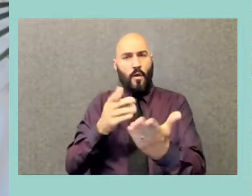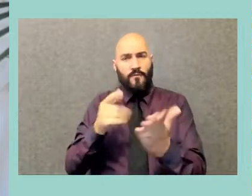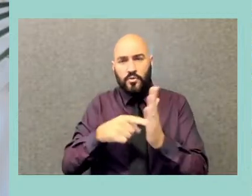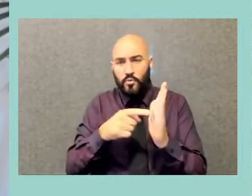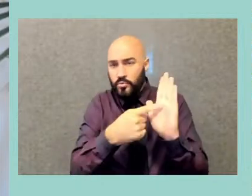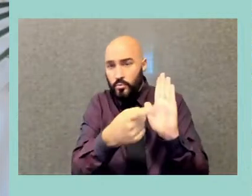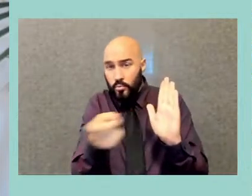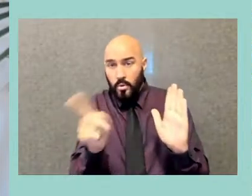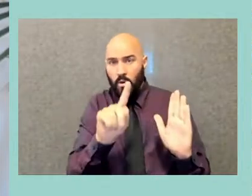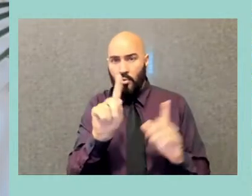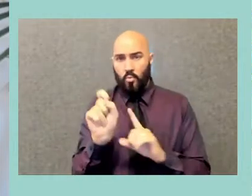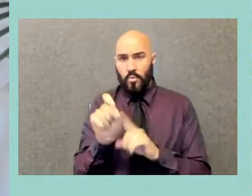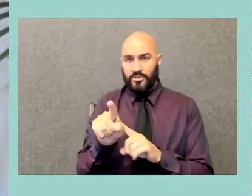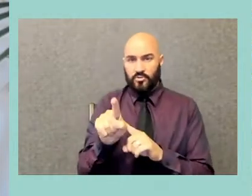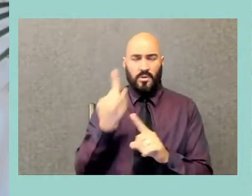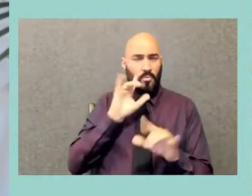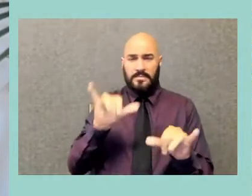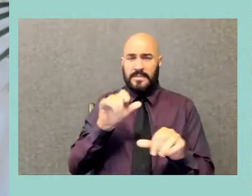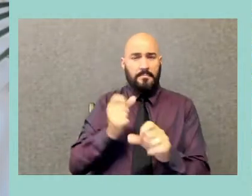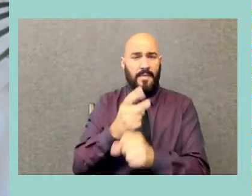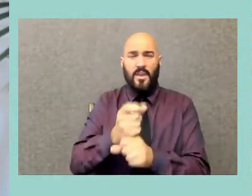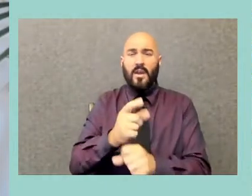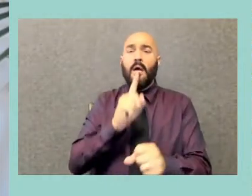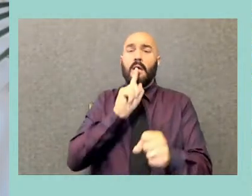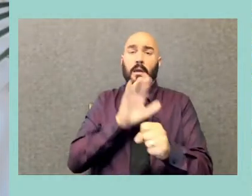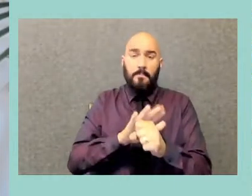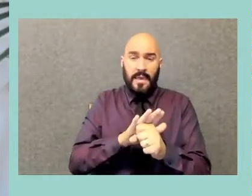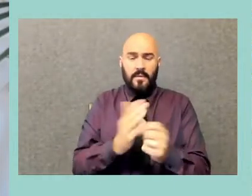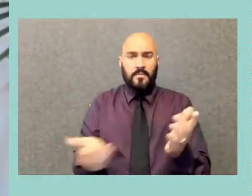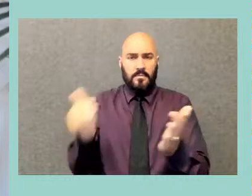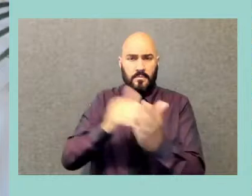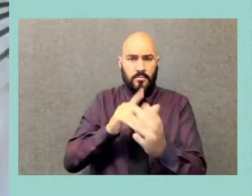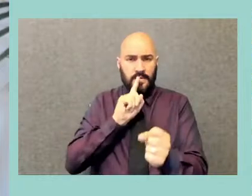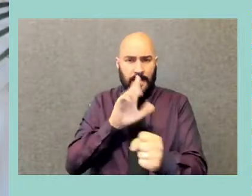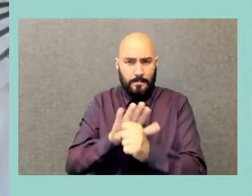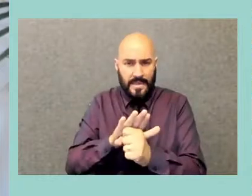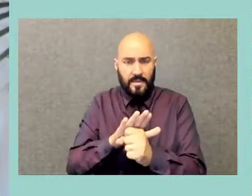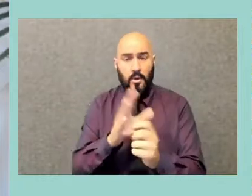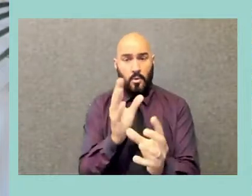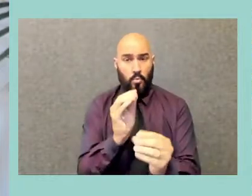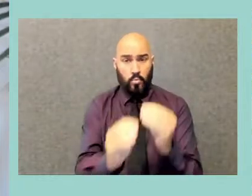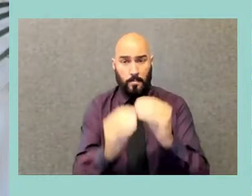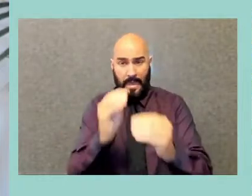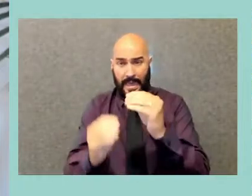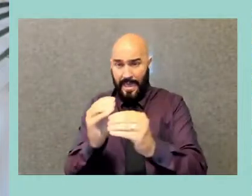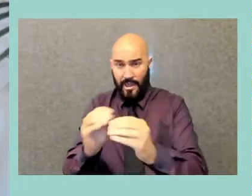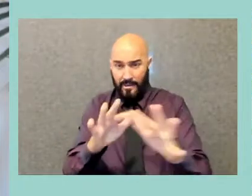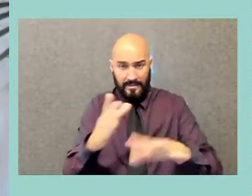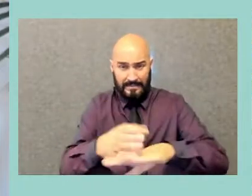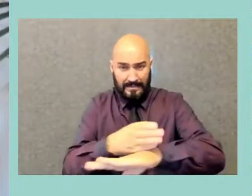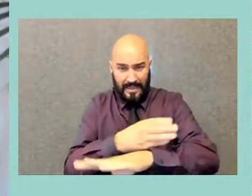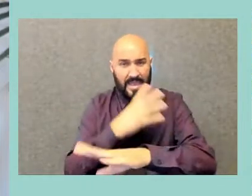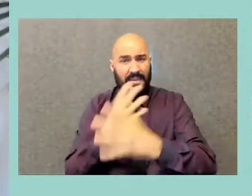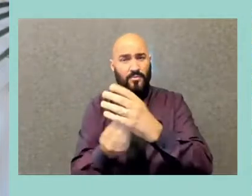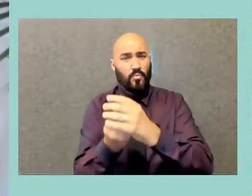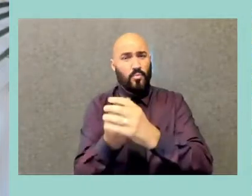and recommit and repair and grow. This is our work. This is our